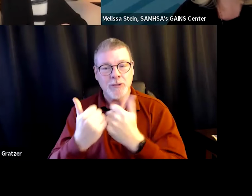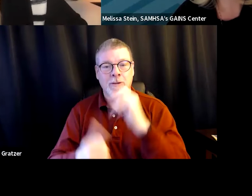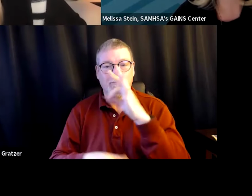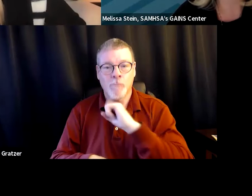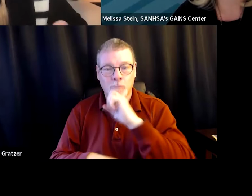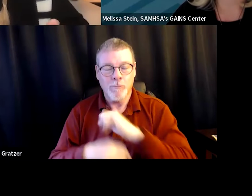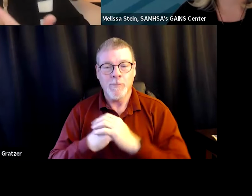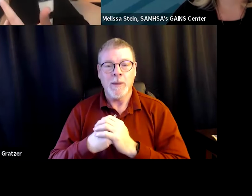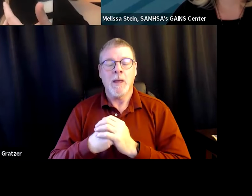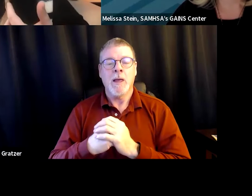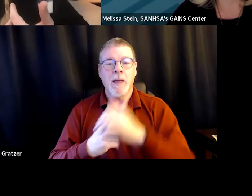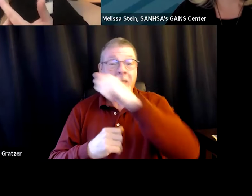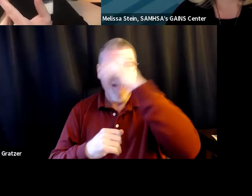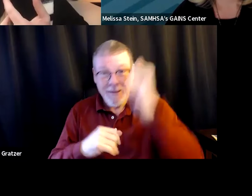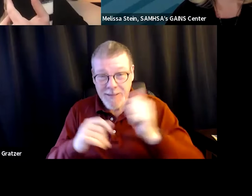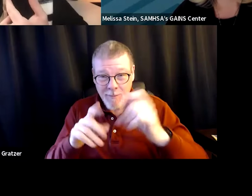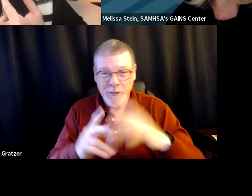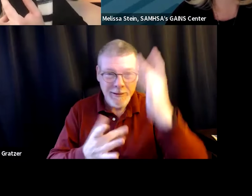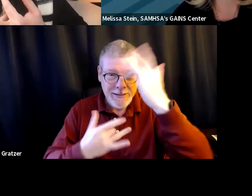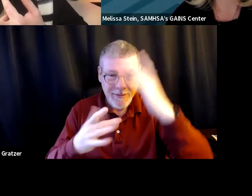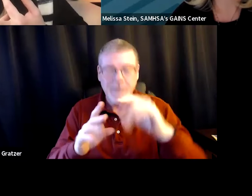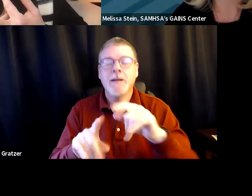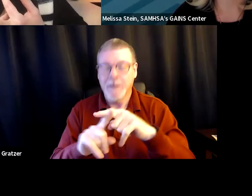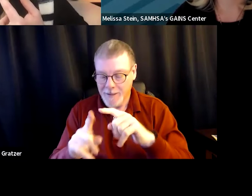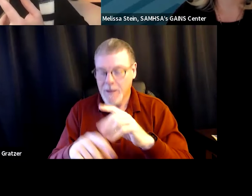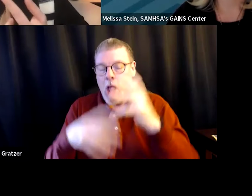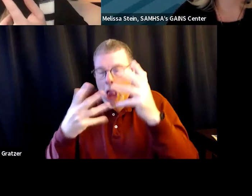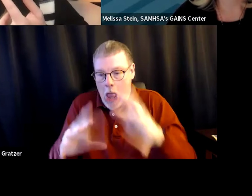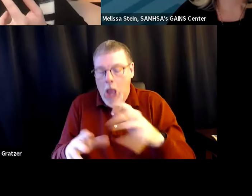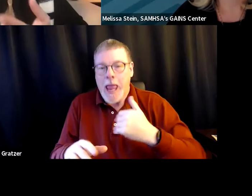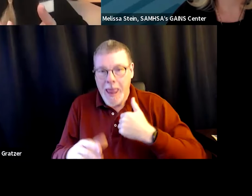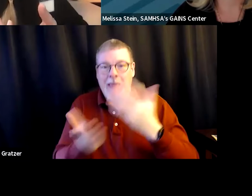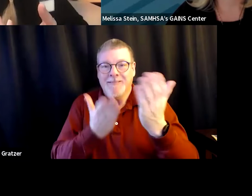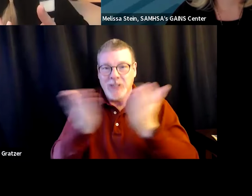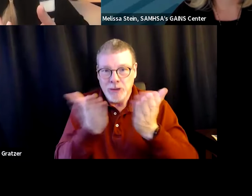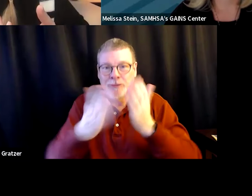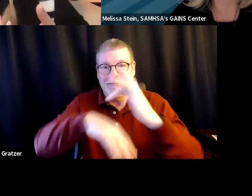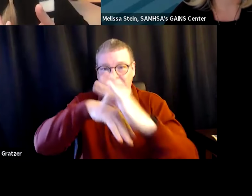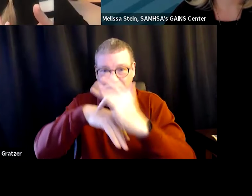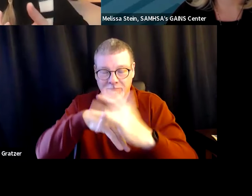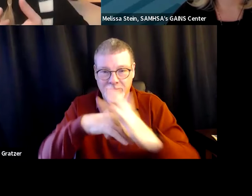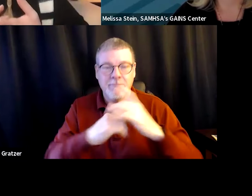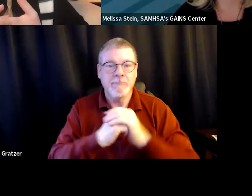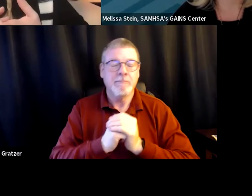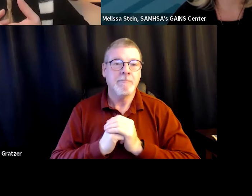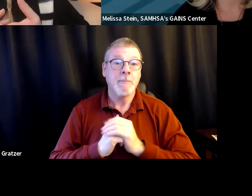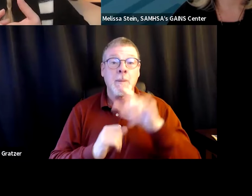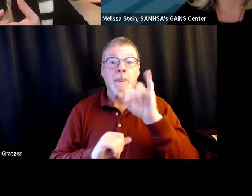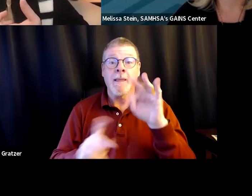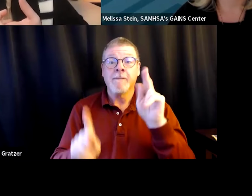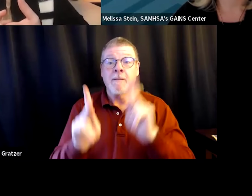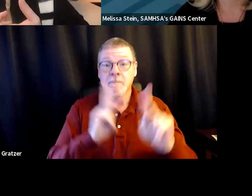Alzheimer's Association. Look for support groups that are already taking place in your hospitals for caregivers. If folks have